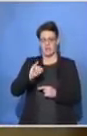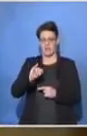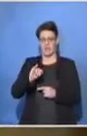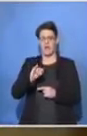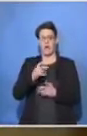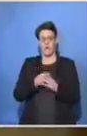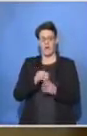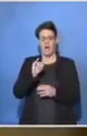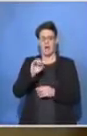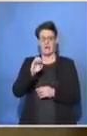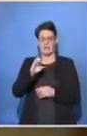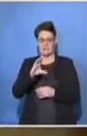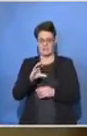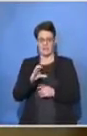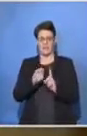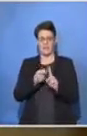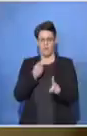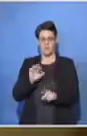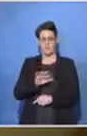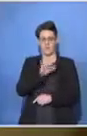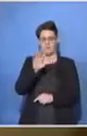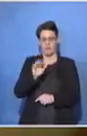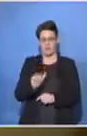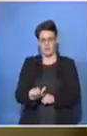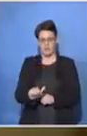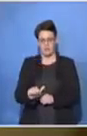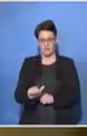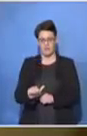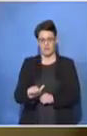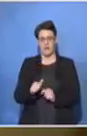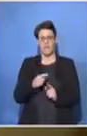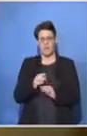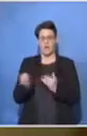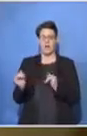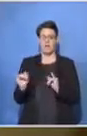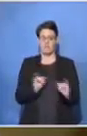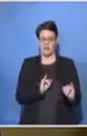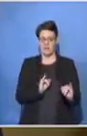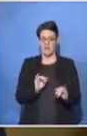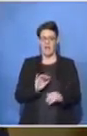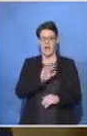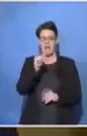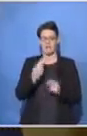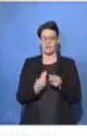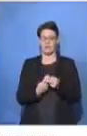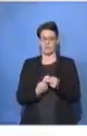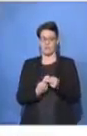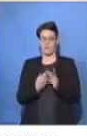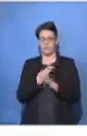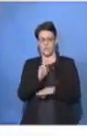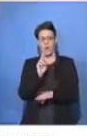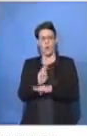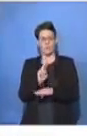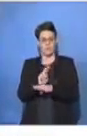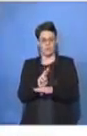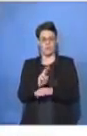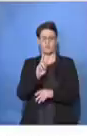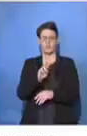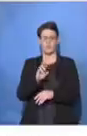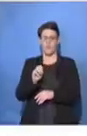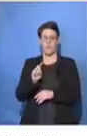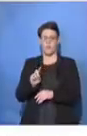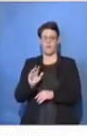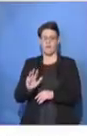Electoral Commission of the Republic of South Africa, for inviting the African Union to observe the